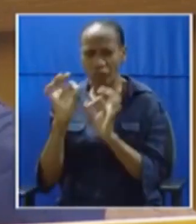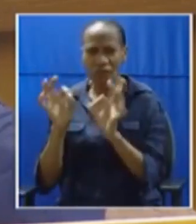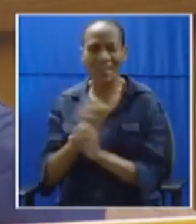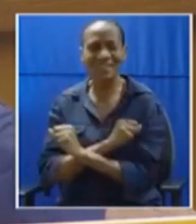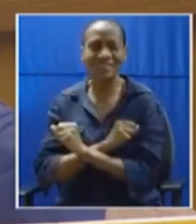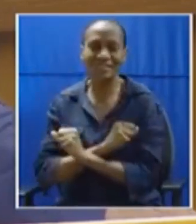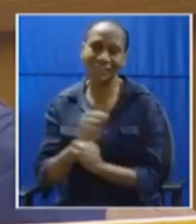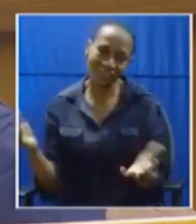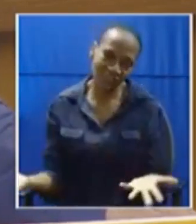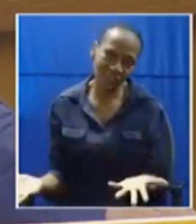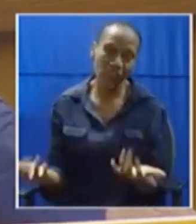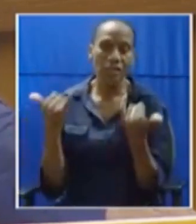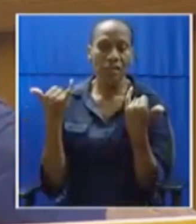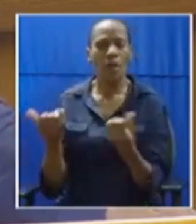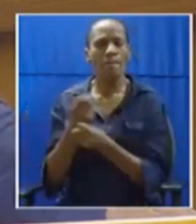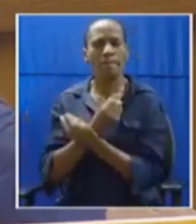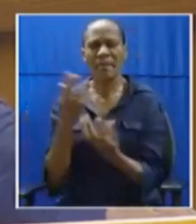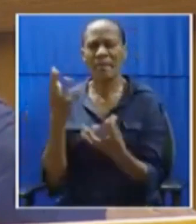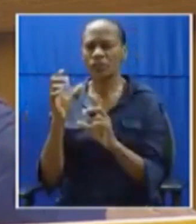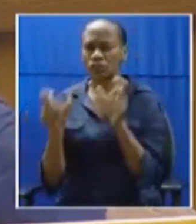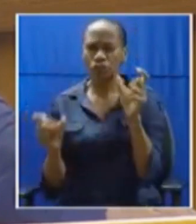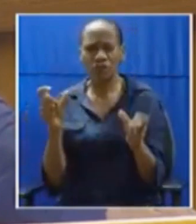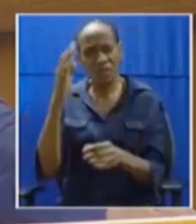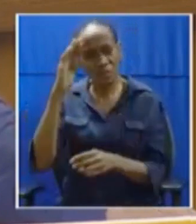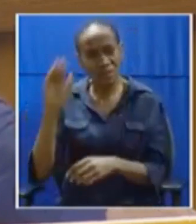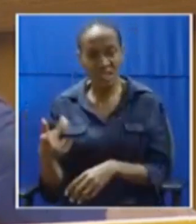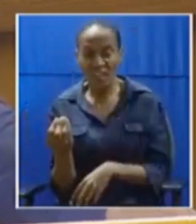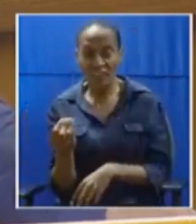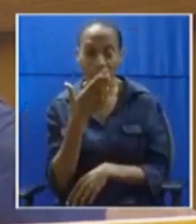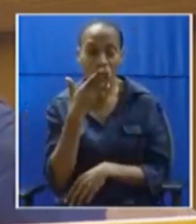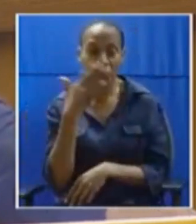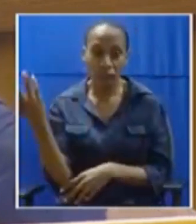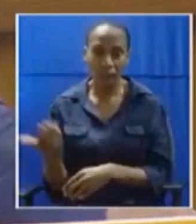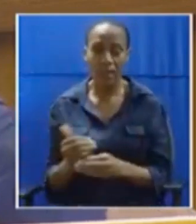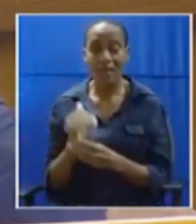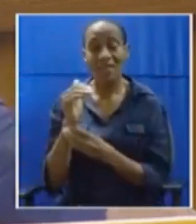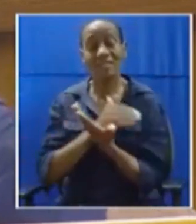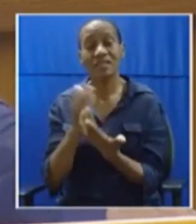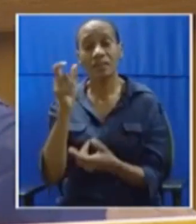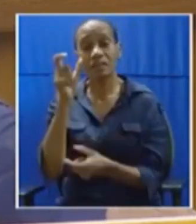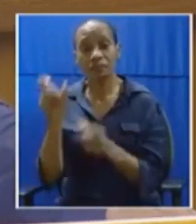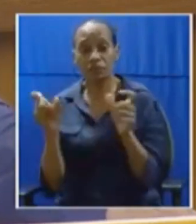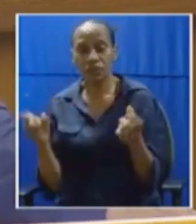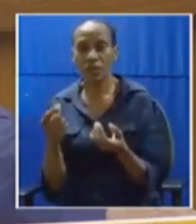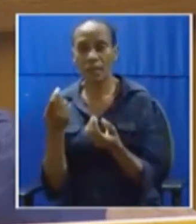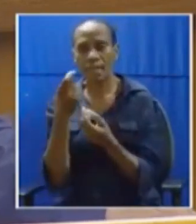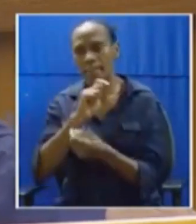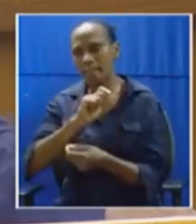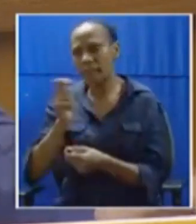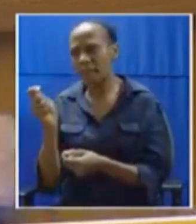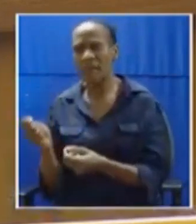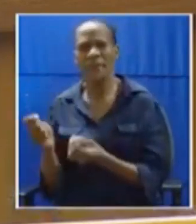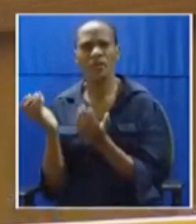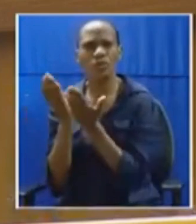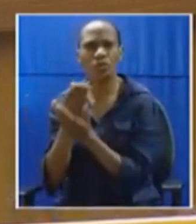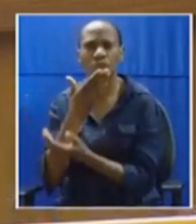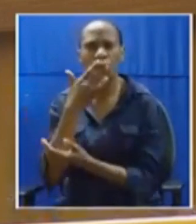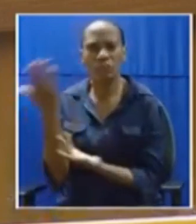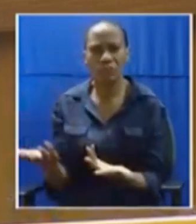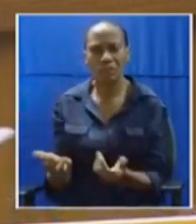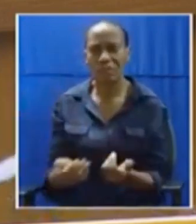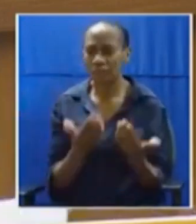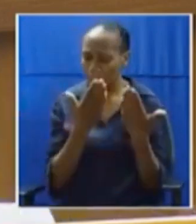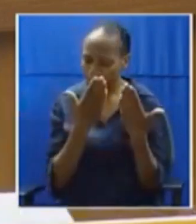literally out in the cold without allocated accommodation. Postgrad student funding, embarrassing. BTech students still being asked to